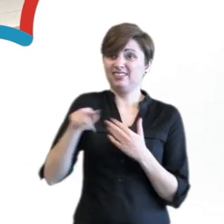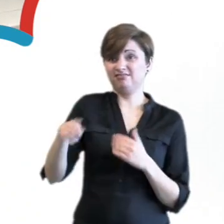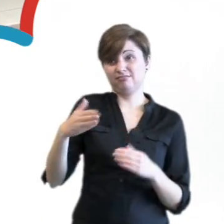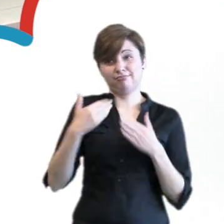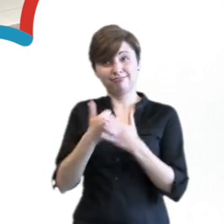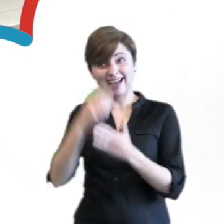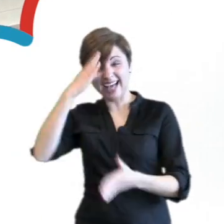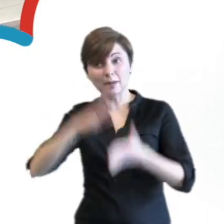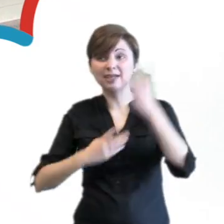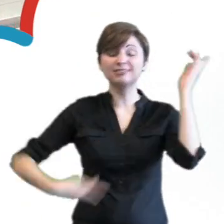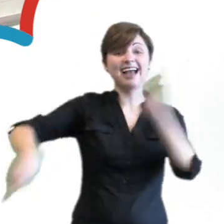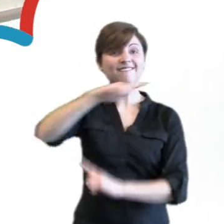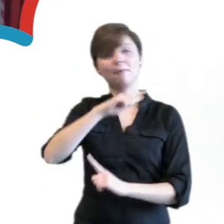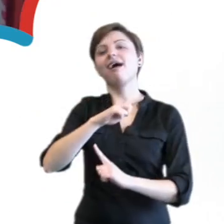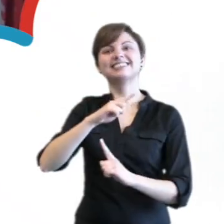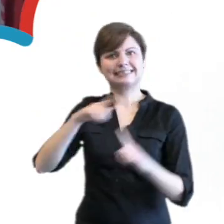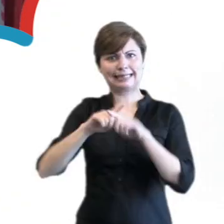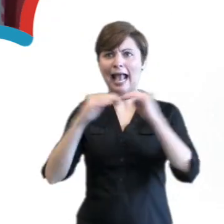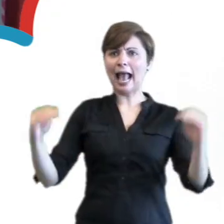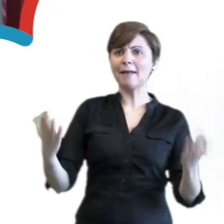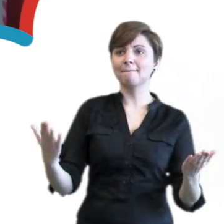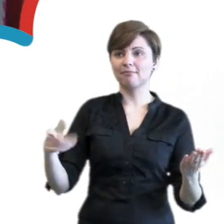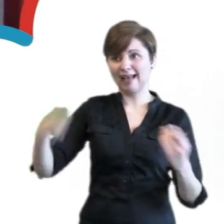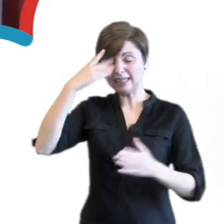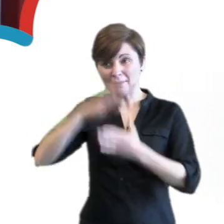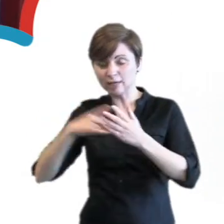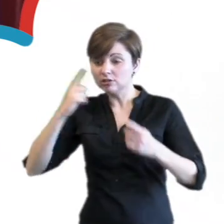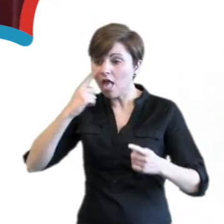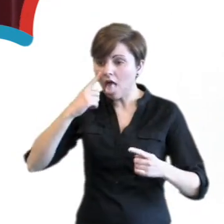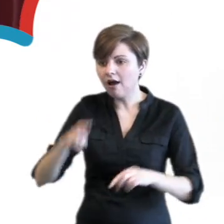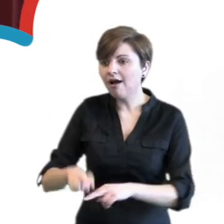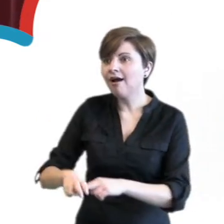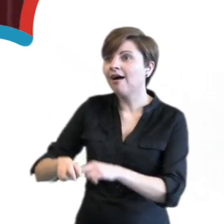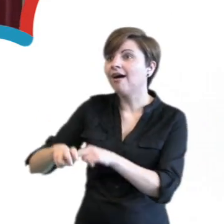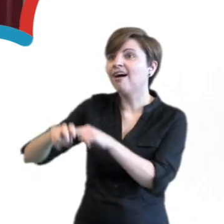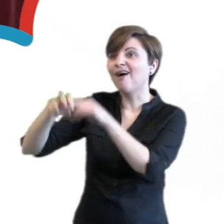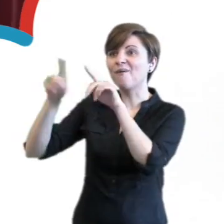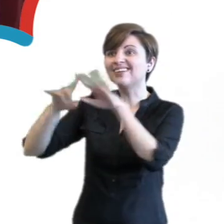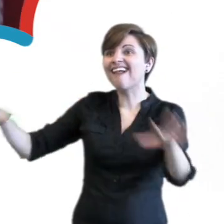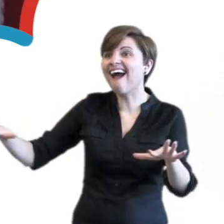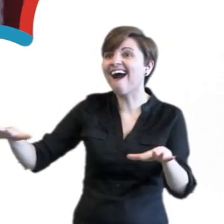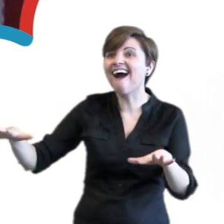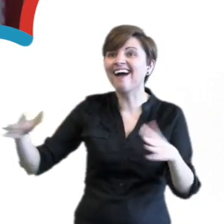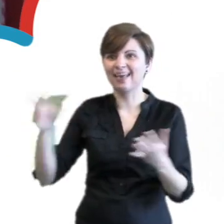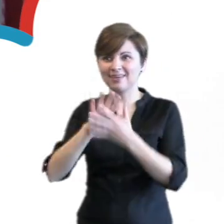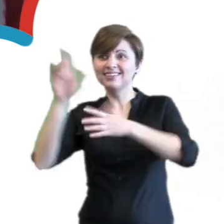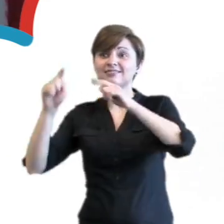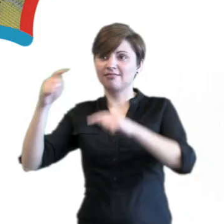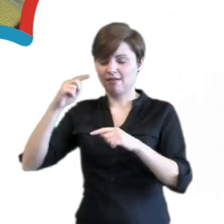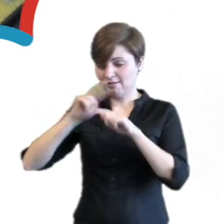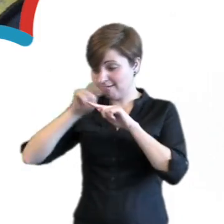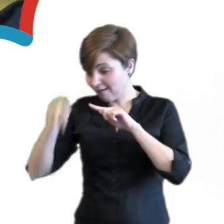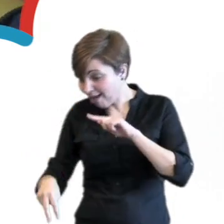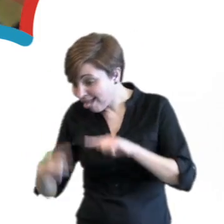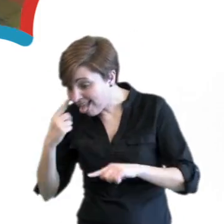So to get the experience what everybody else can have, they have the experience of going up, being levitated, and seeing